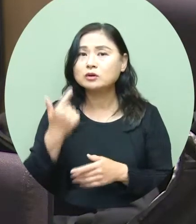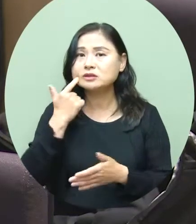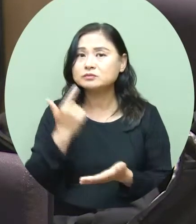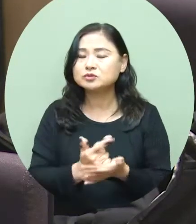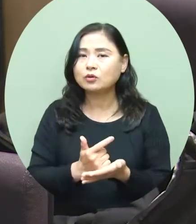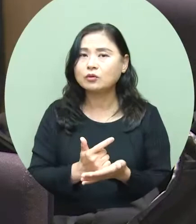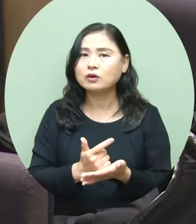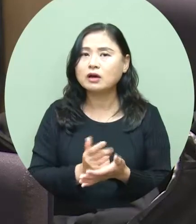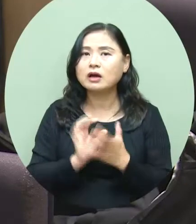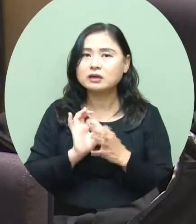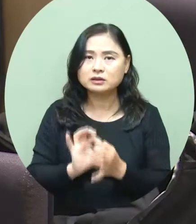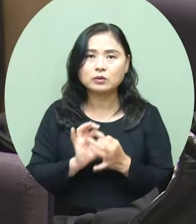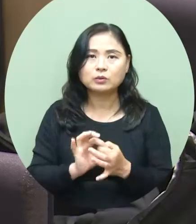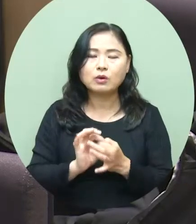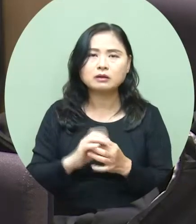is.